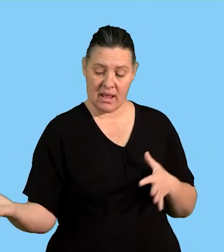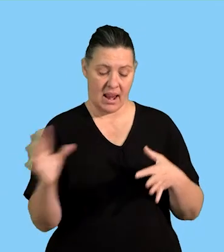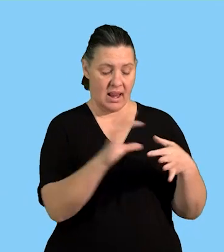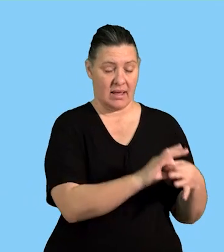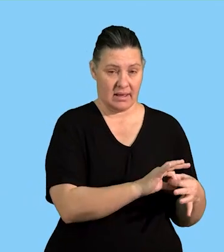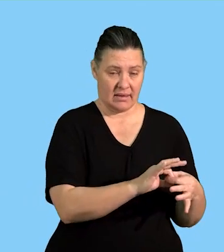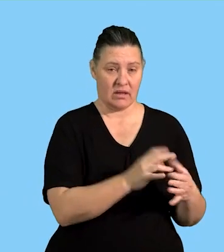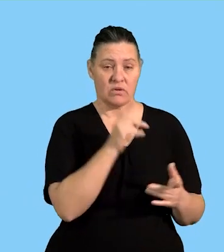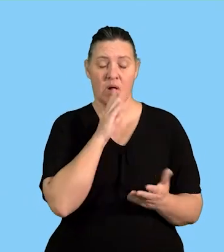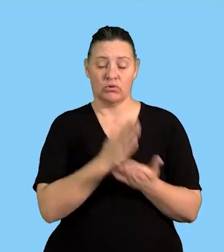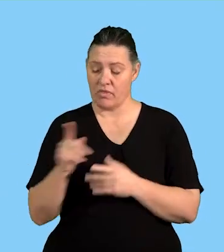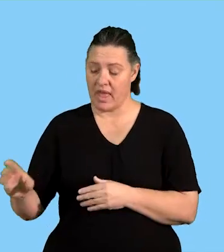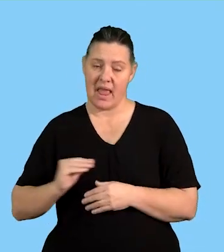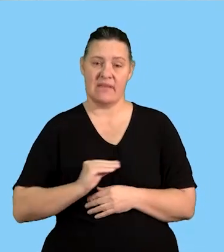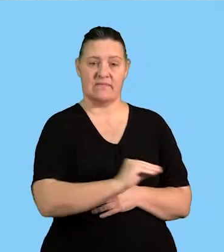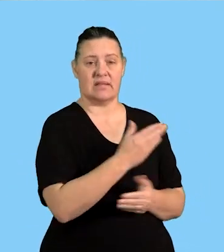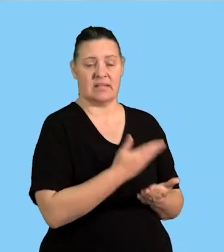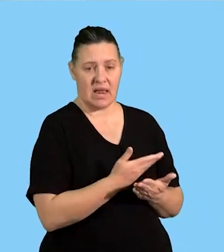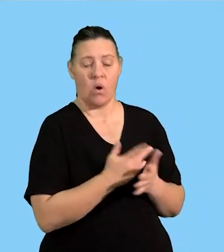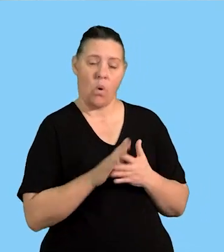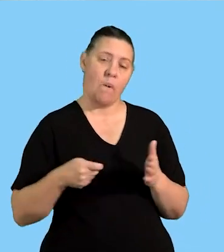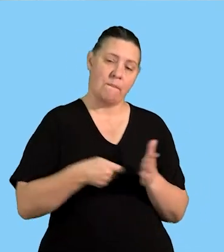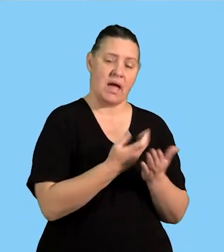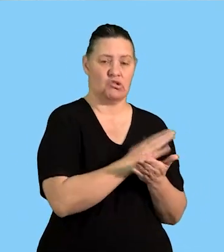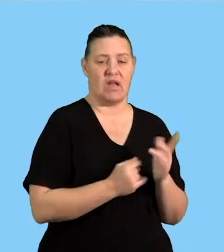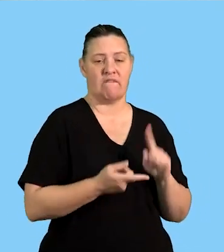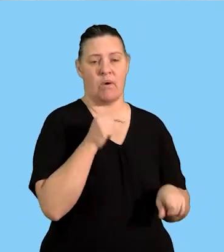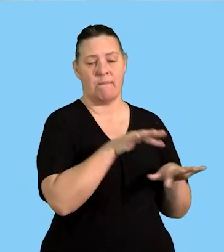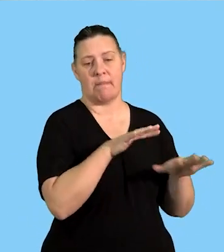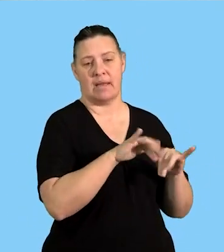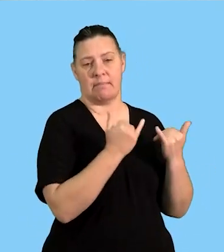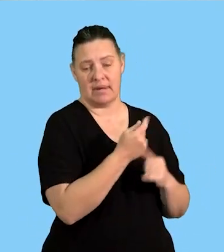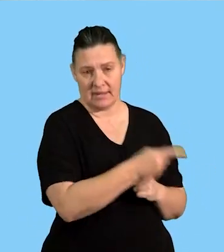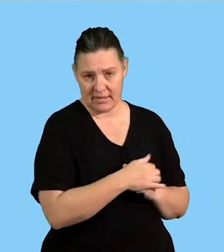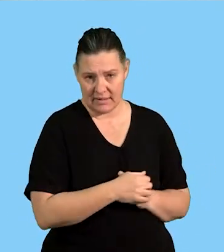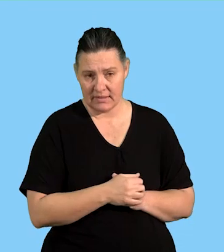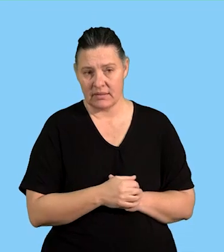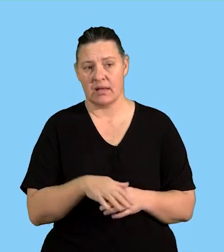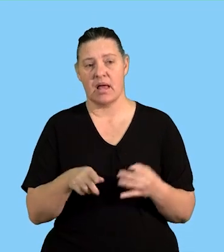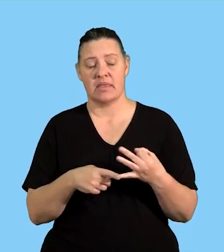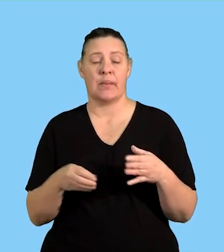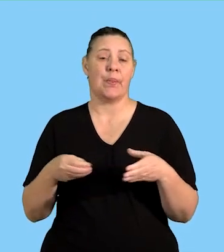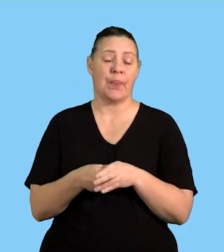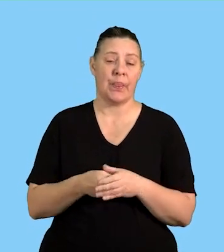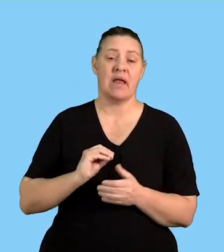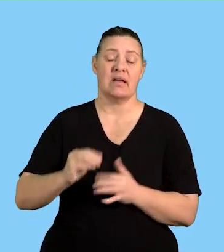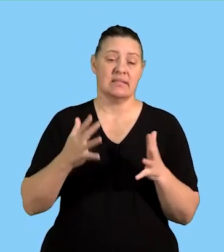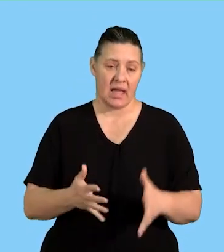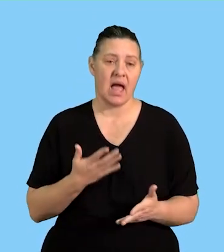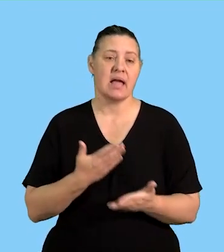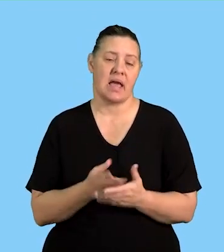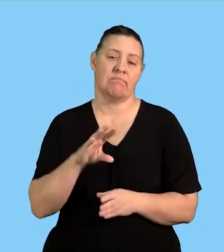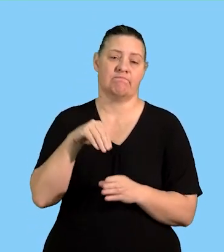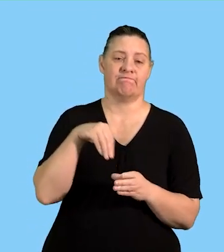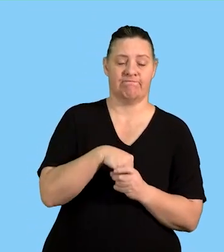now investors are able to invest or they're able to buy shares from public companies. And then small investors are invited